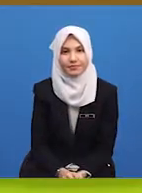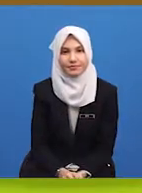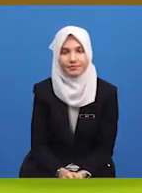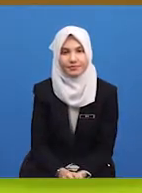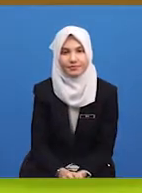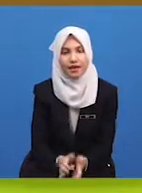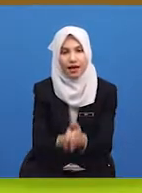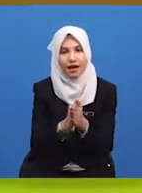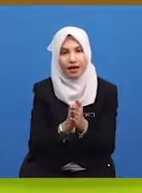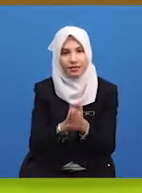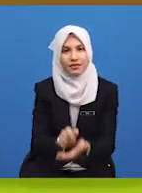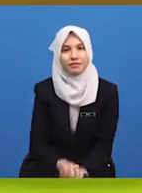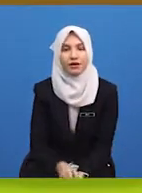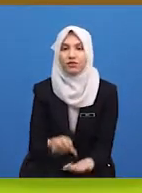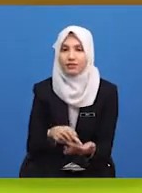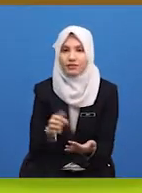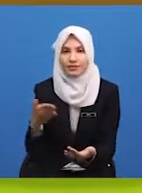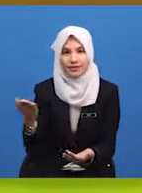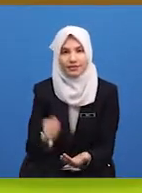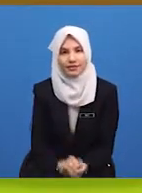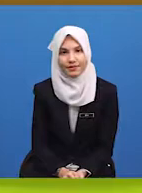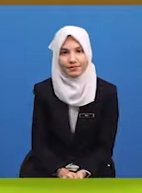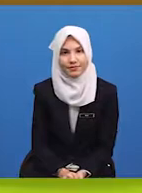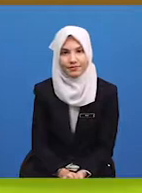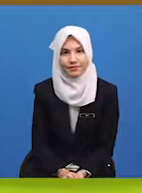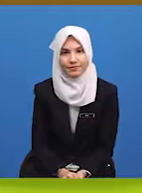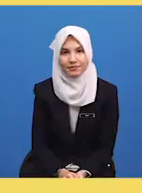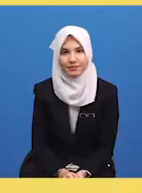Ask about these things.